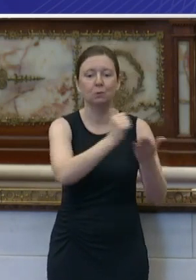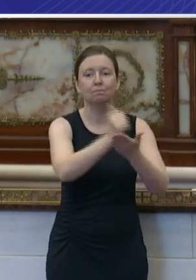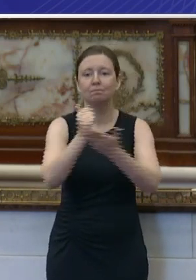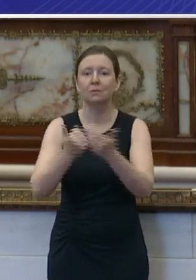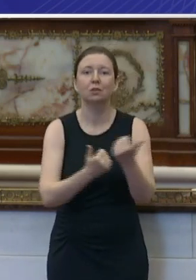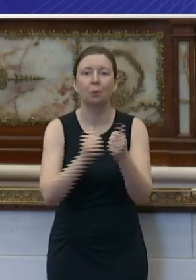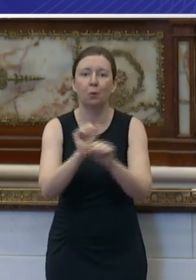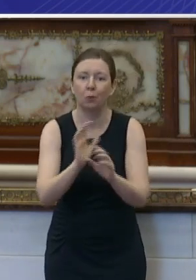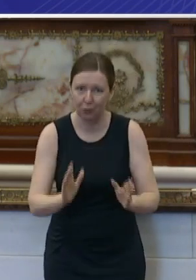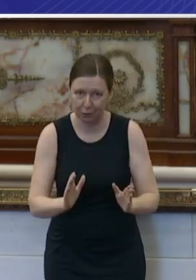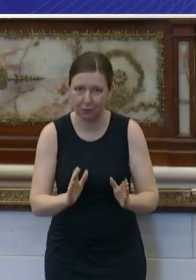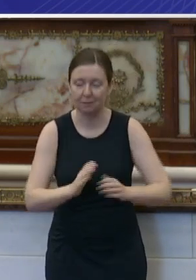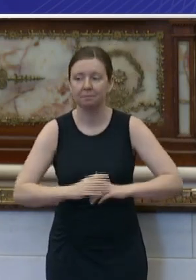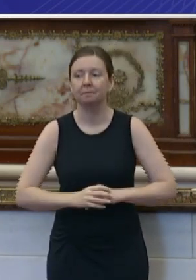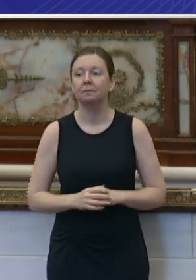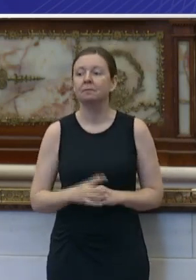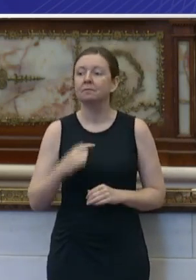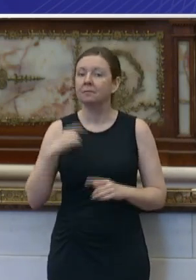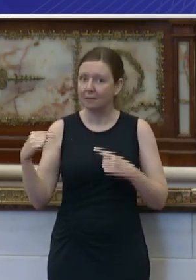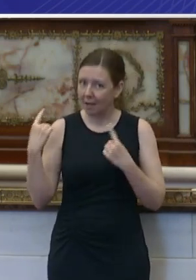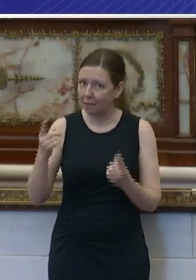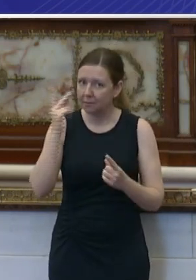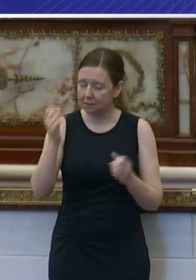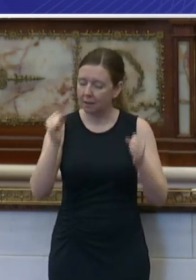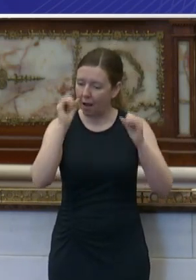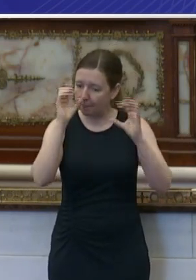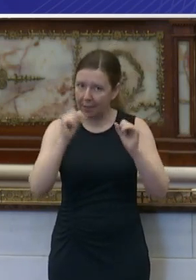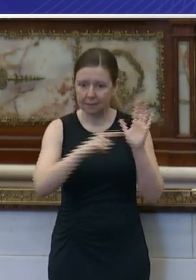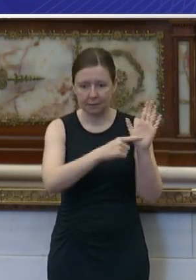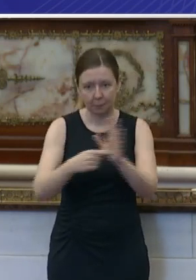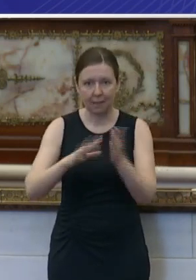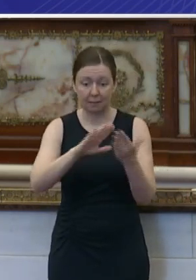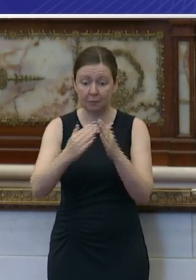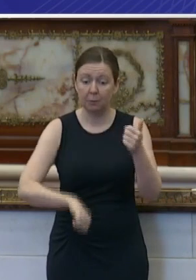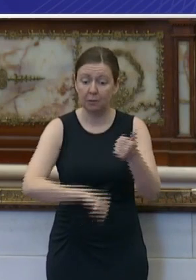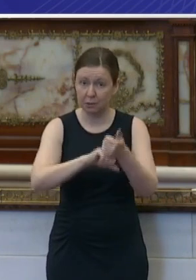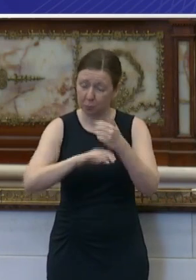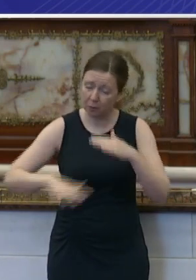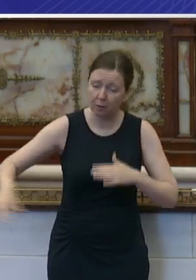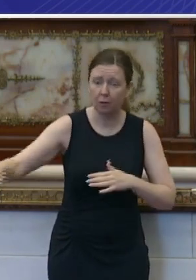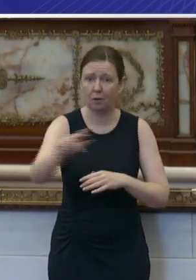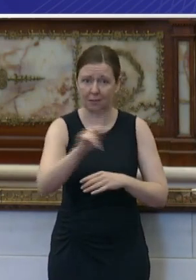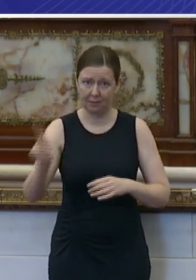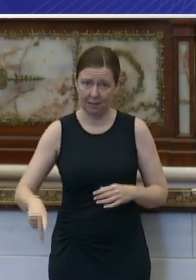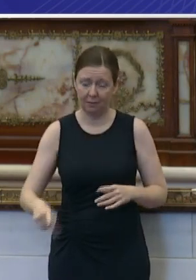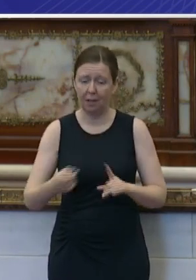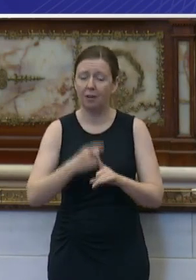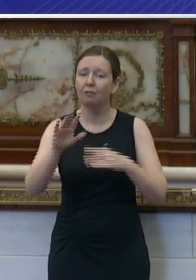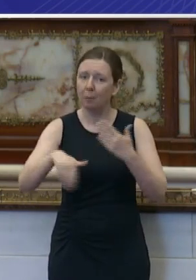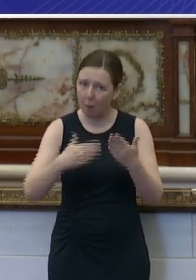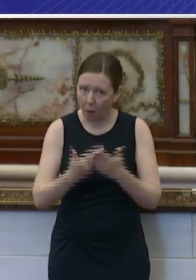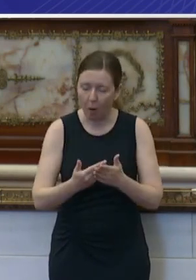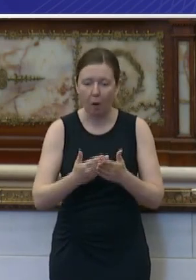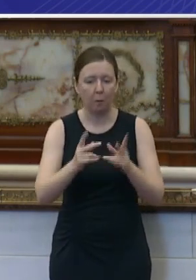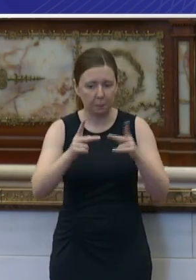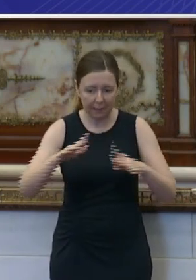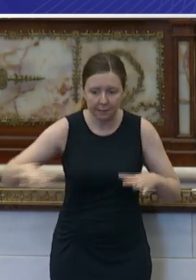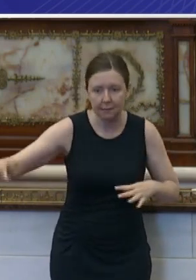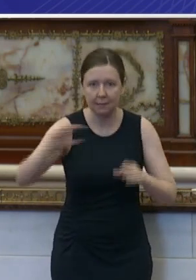workers and the community. I've been seeing amazing displays of community support across Philadelphia, coming from all corners of this